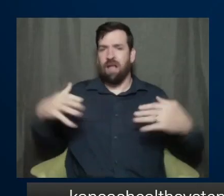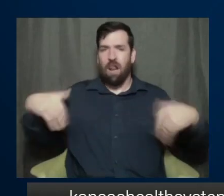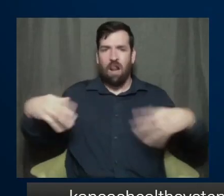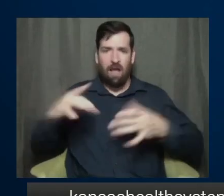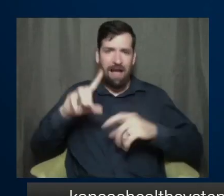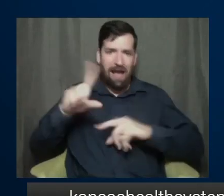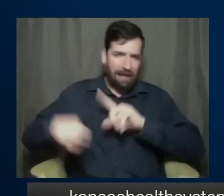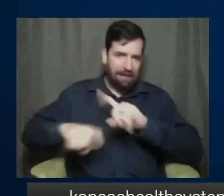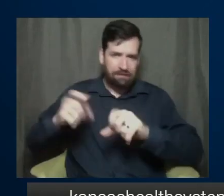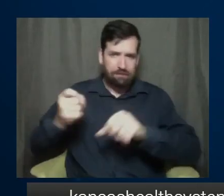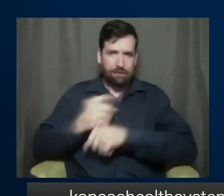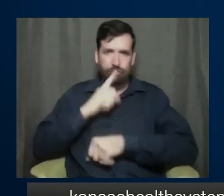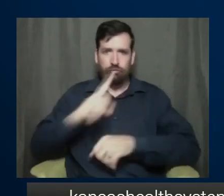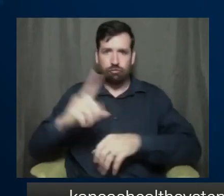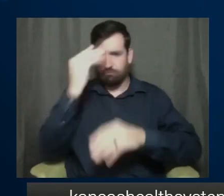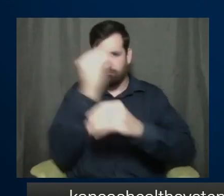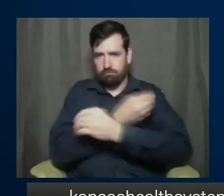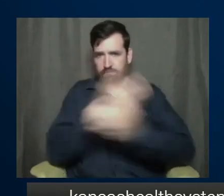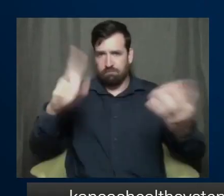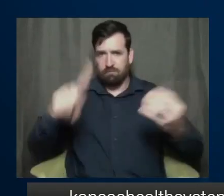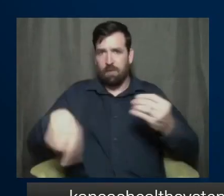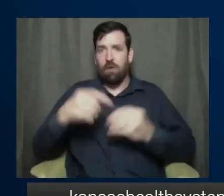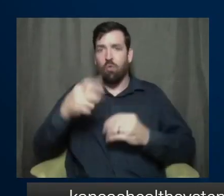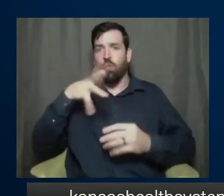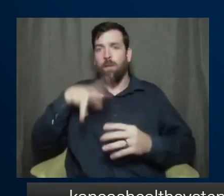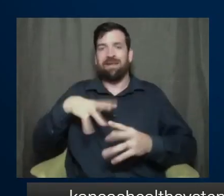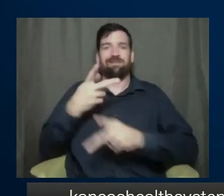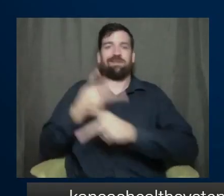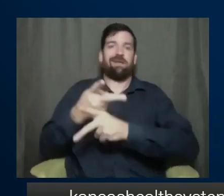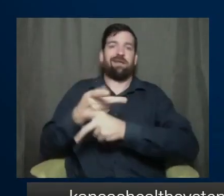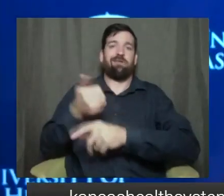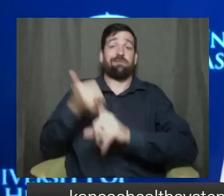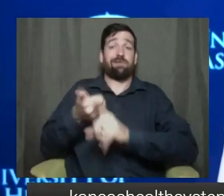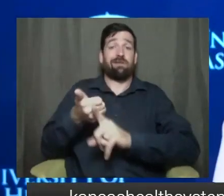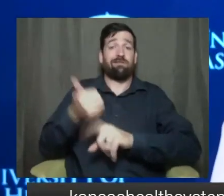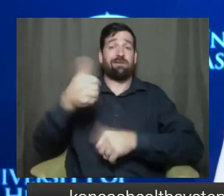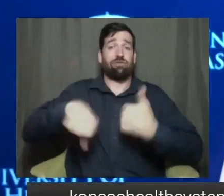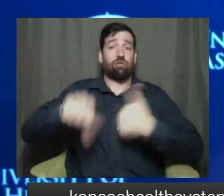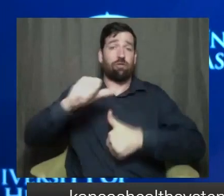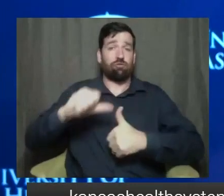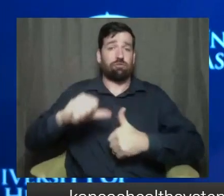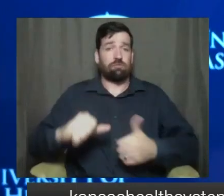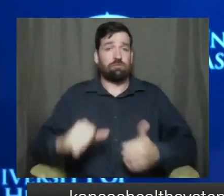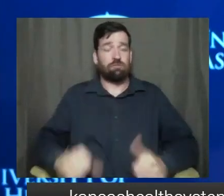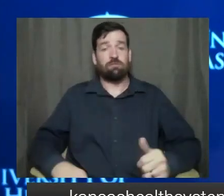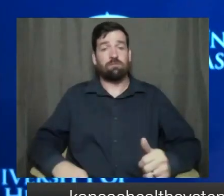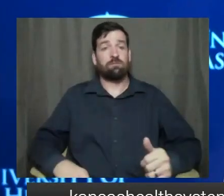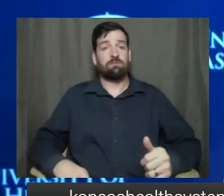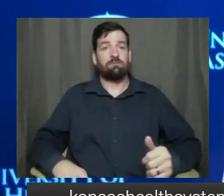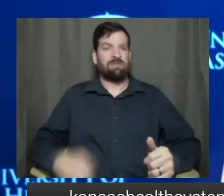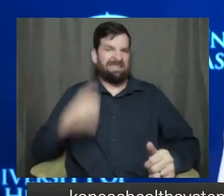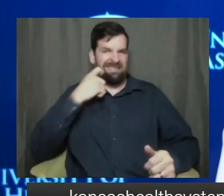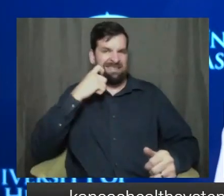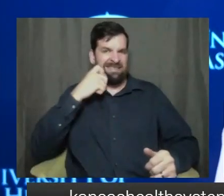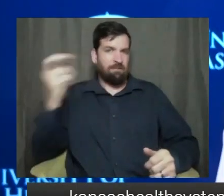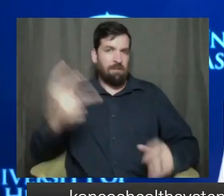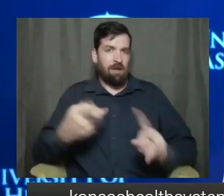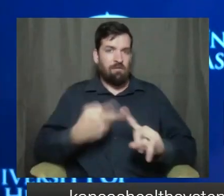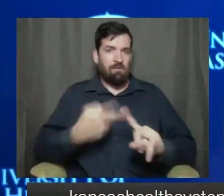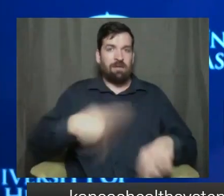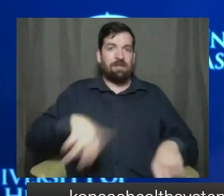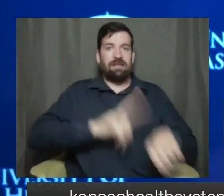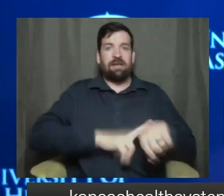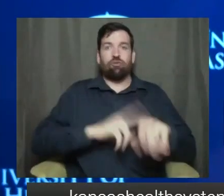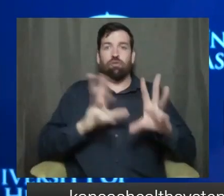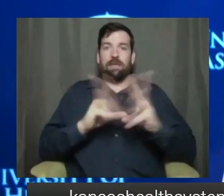get the message out about women taking care of themselves and each other? Well, I mean, since I just got back from our national meeting, I've been thinking more